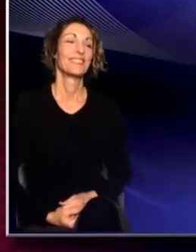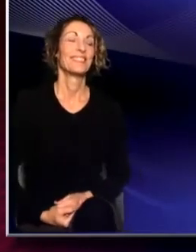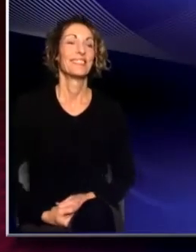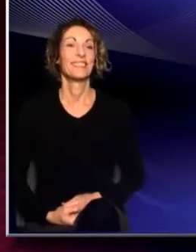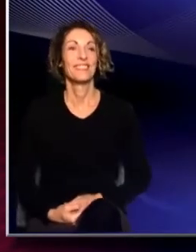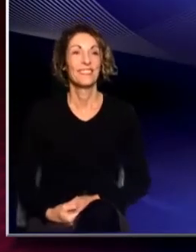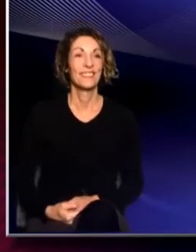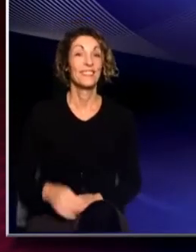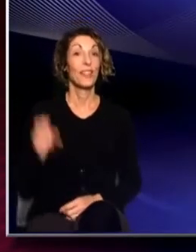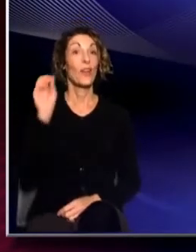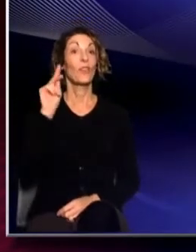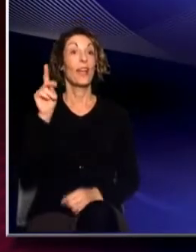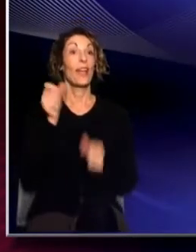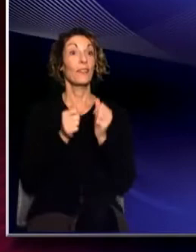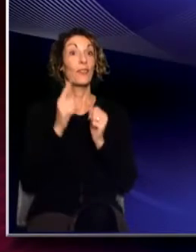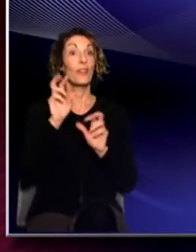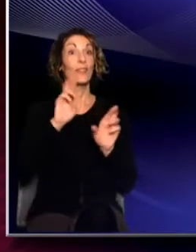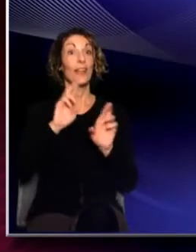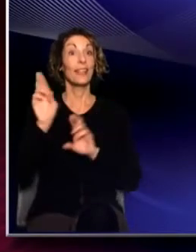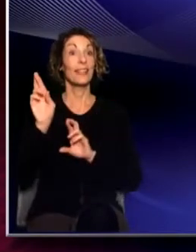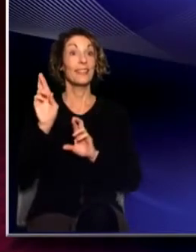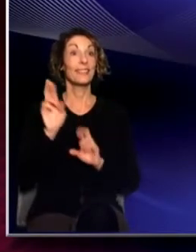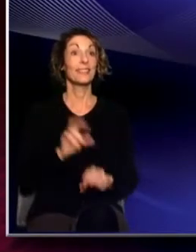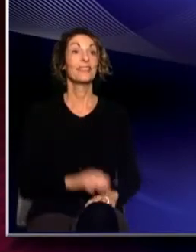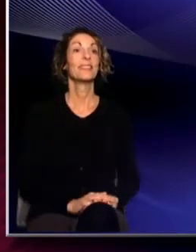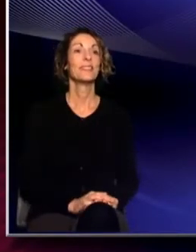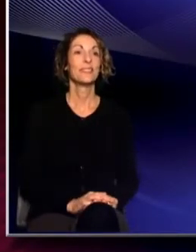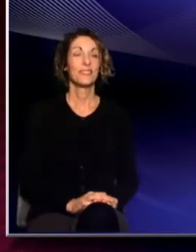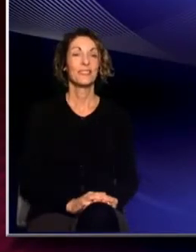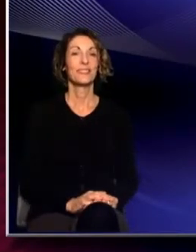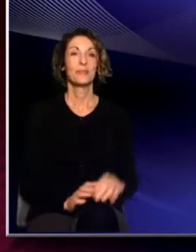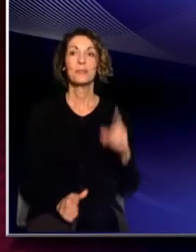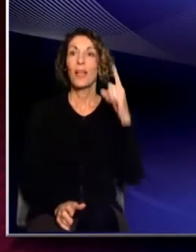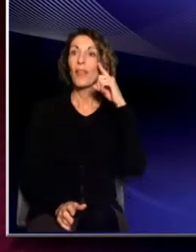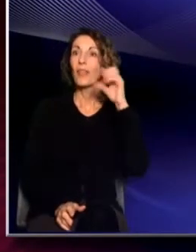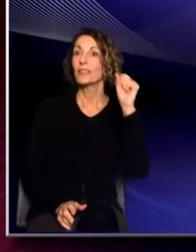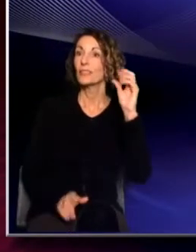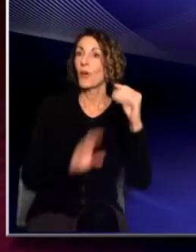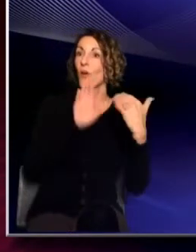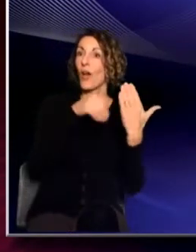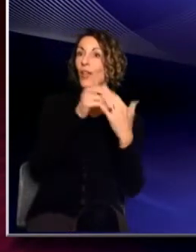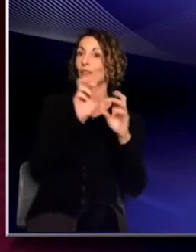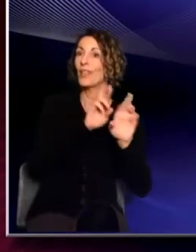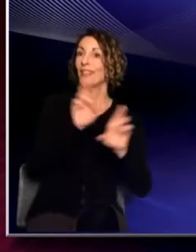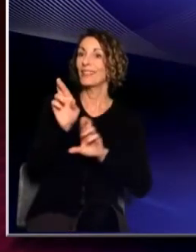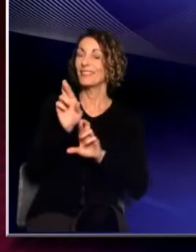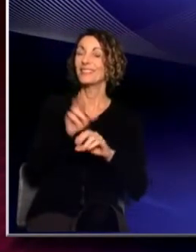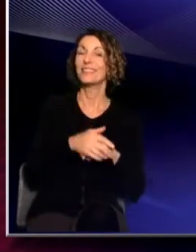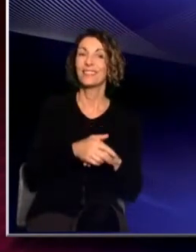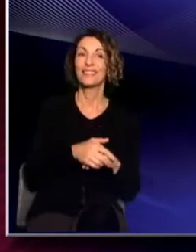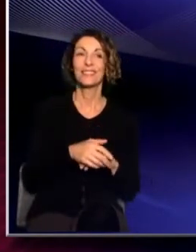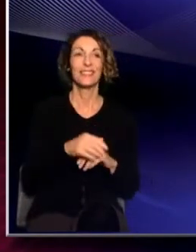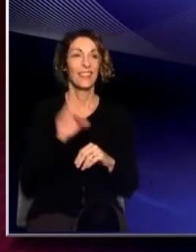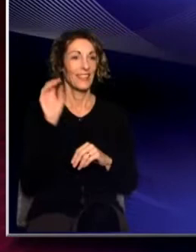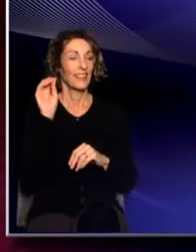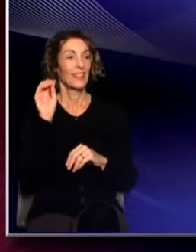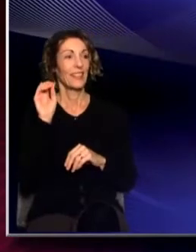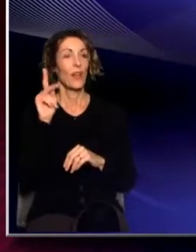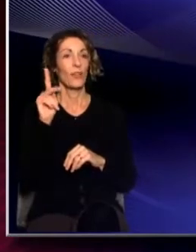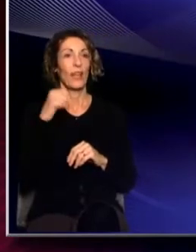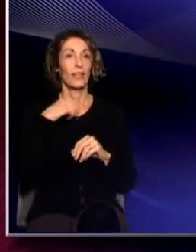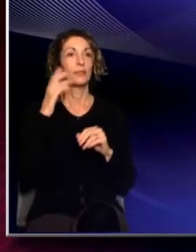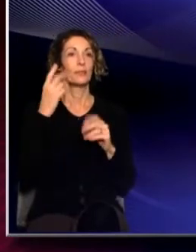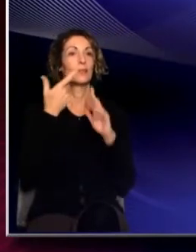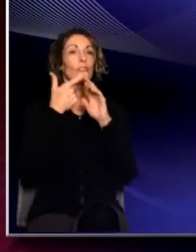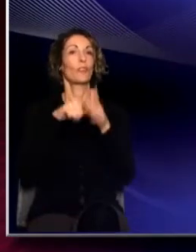Okay, is everybody ready? I think so. Yep. We're all ready. All right, we're going to call the meeting